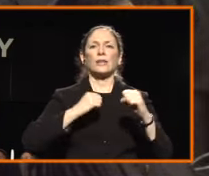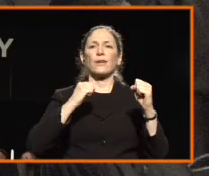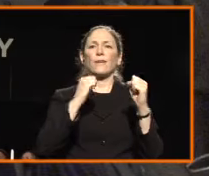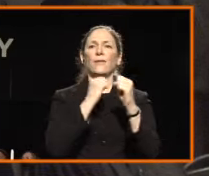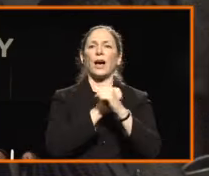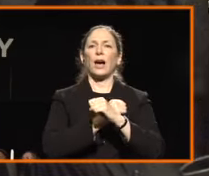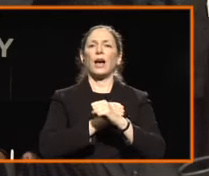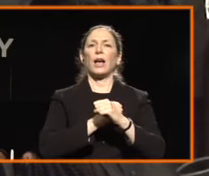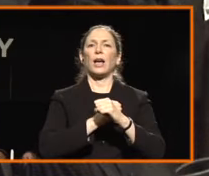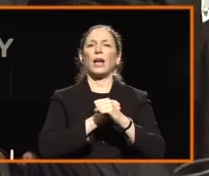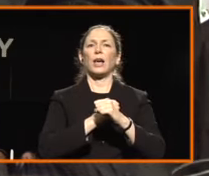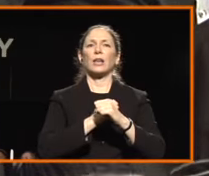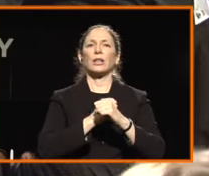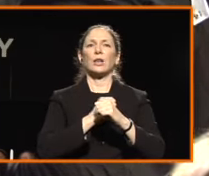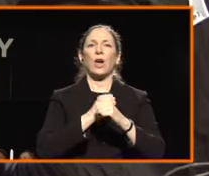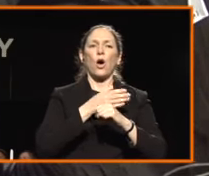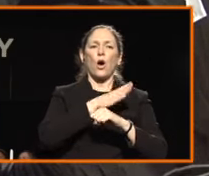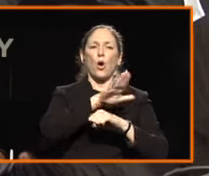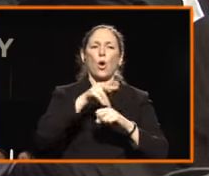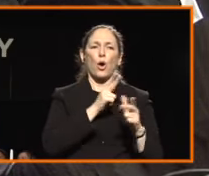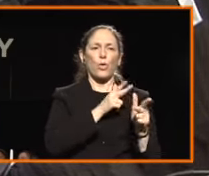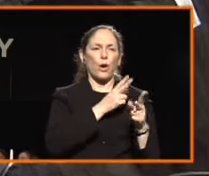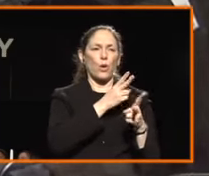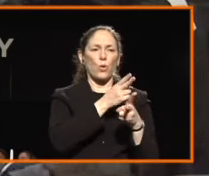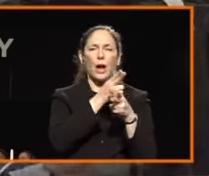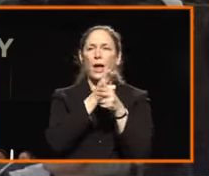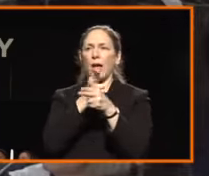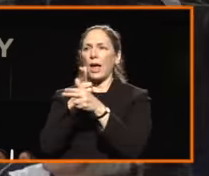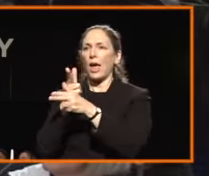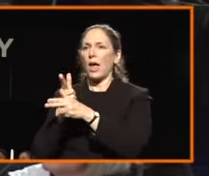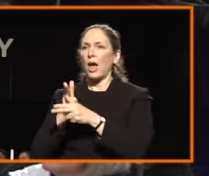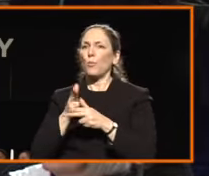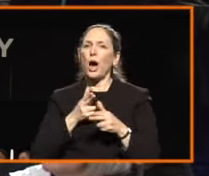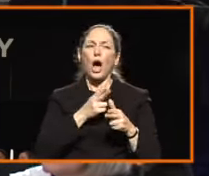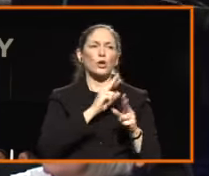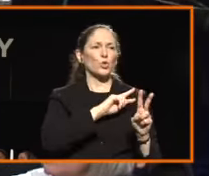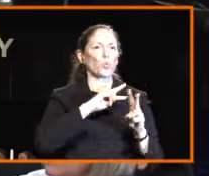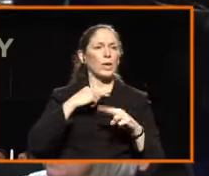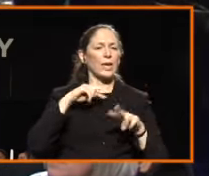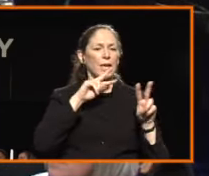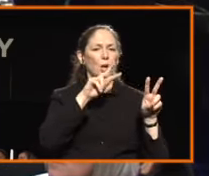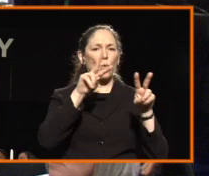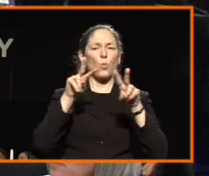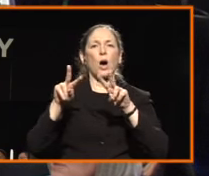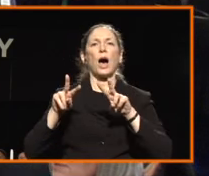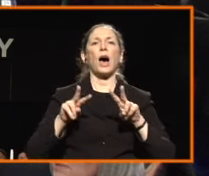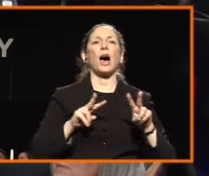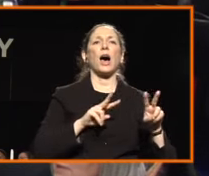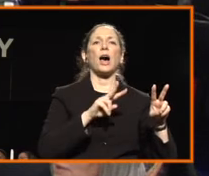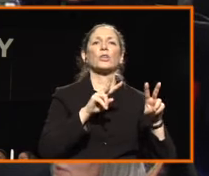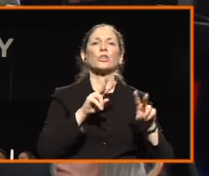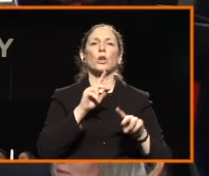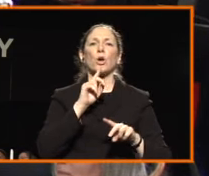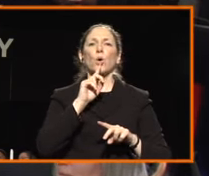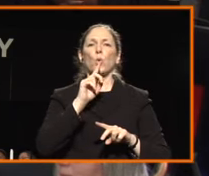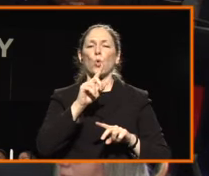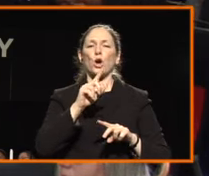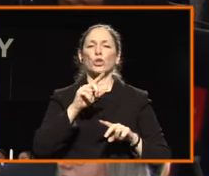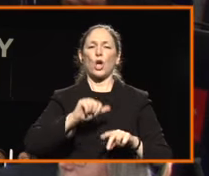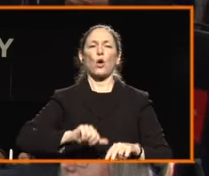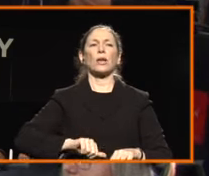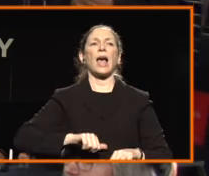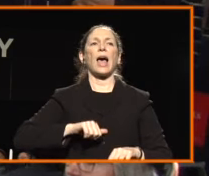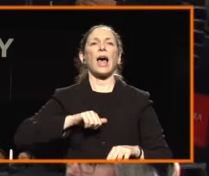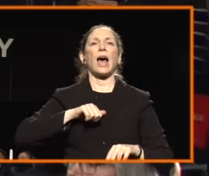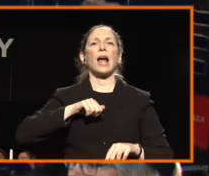perilous fight, o'er the ramparts we watched, were